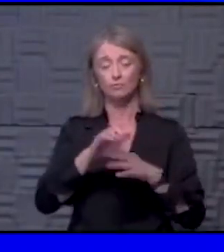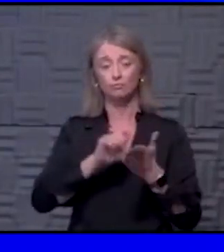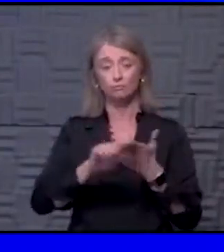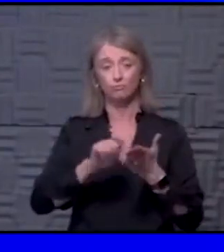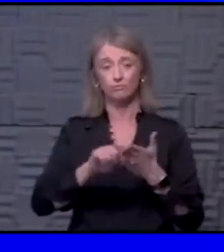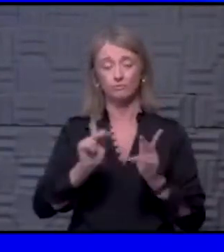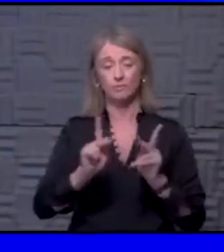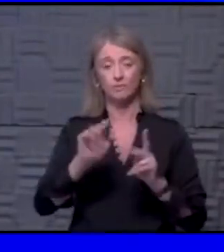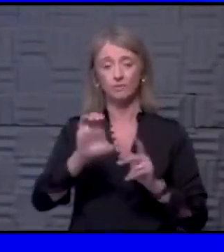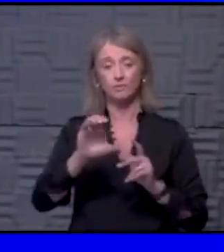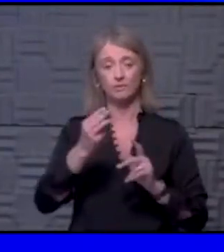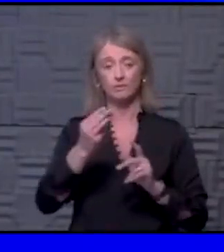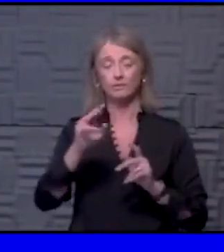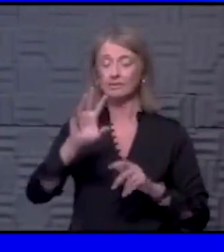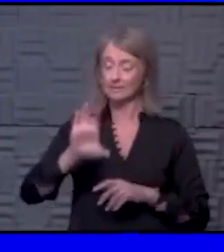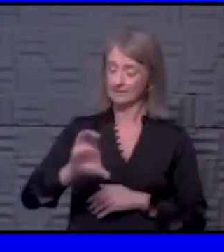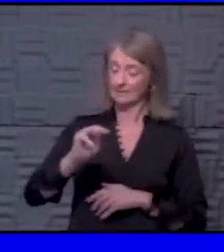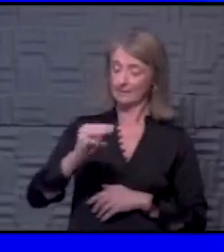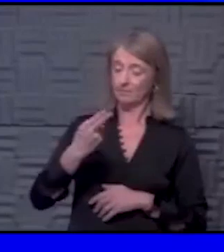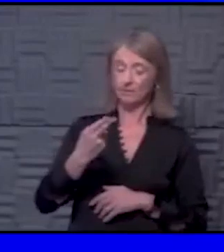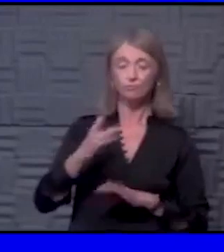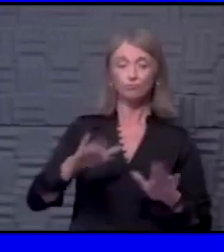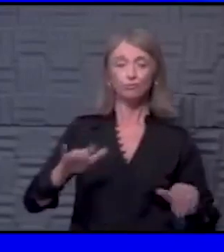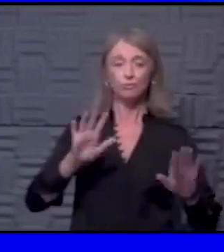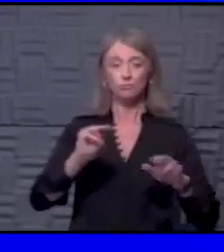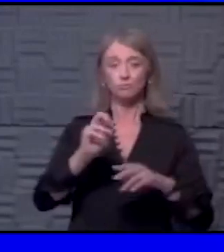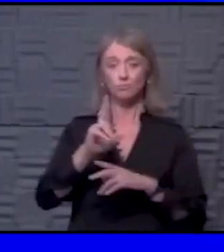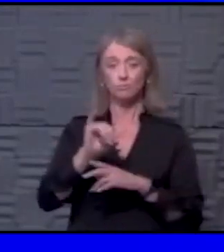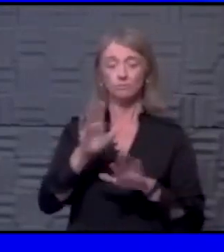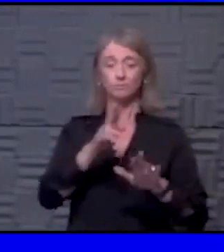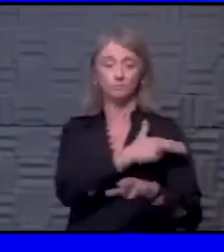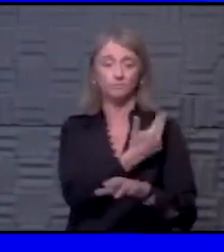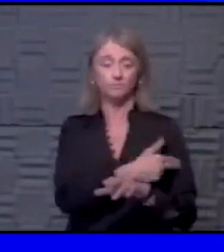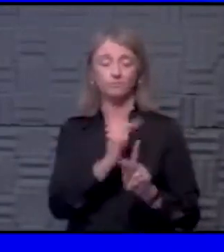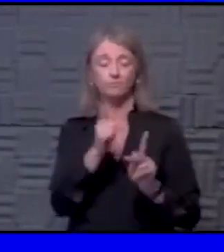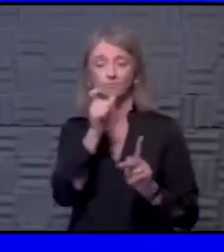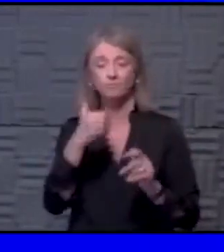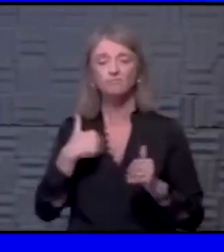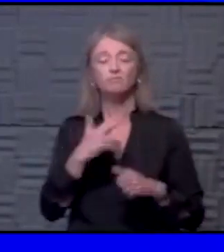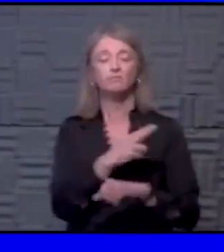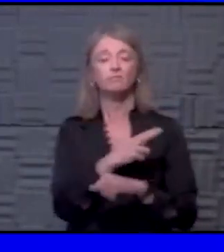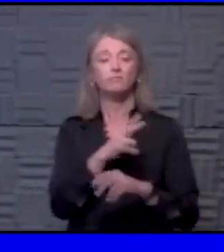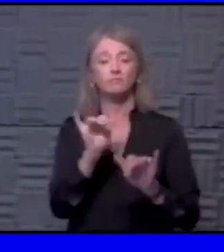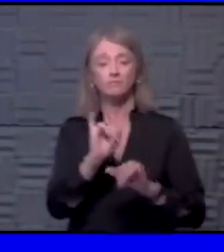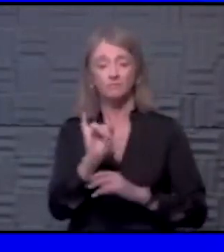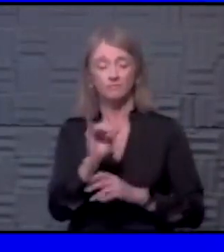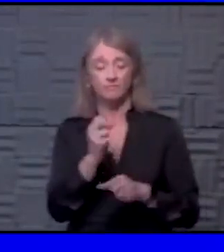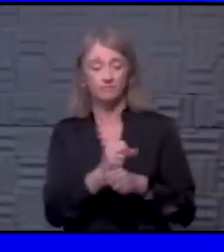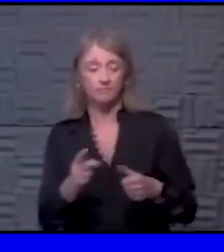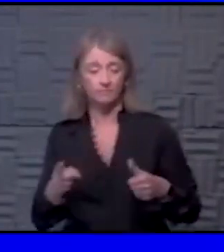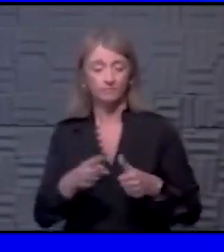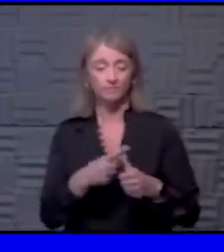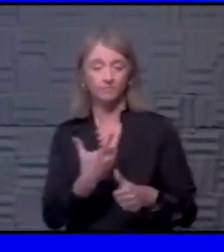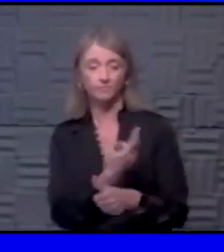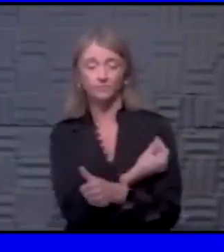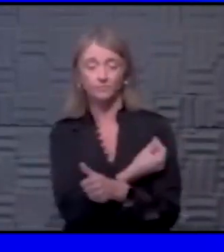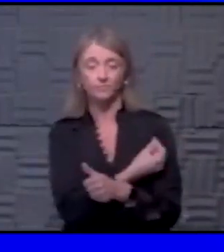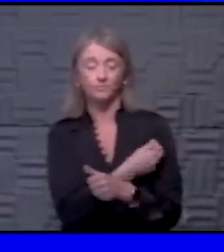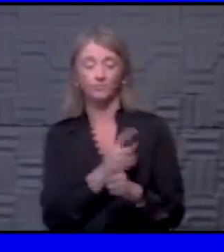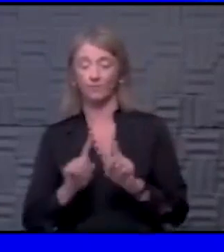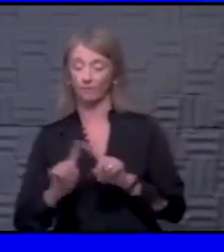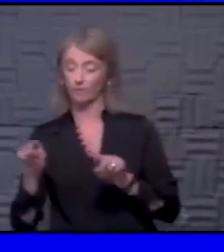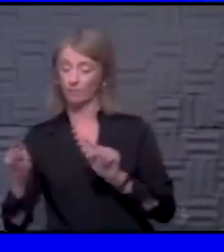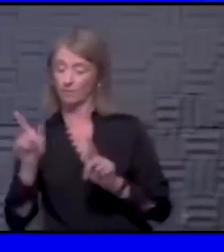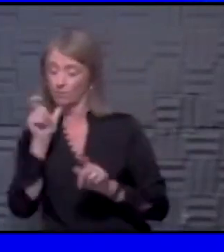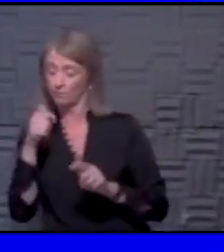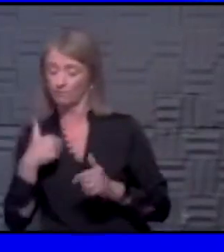at Children's Mercy that actually looked at people who had had the infection and then received their first dose versus people who didn't